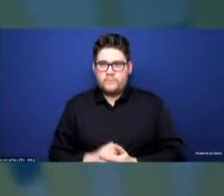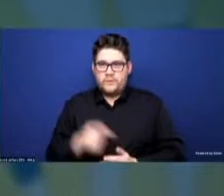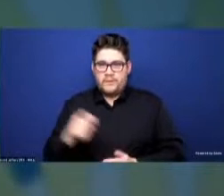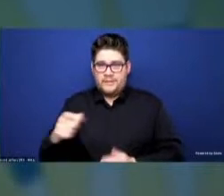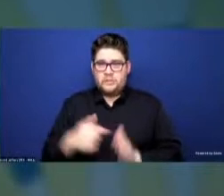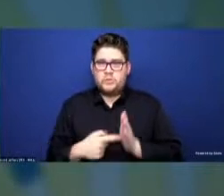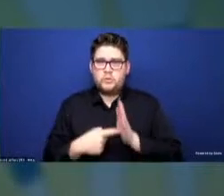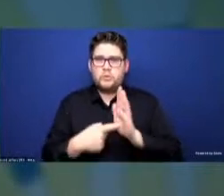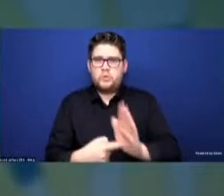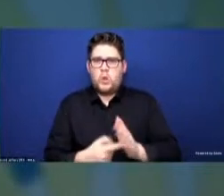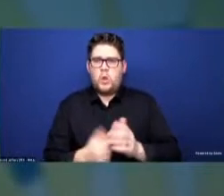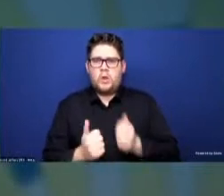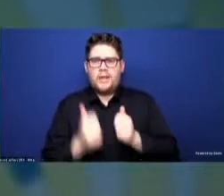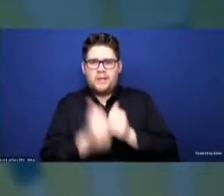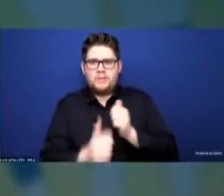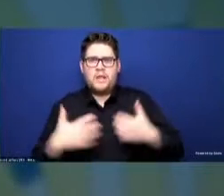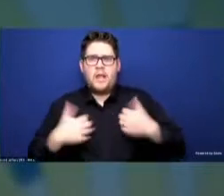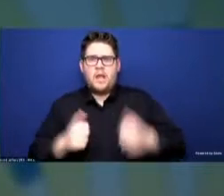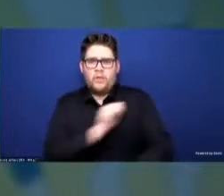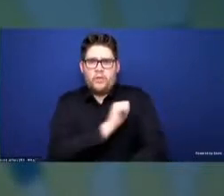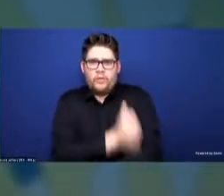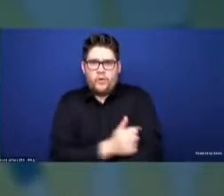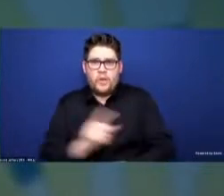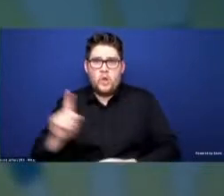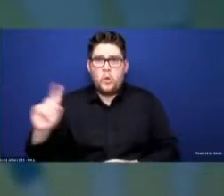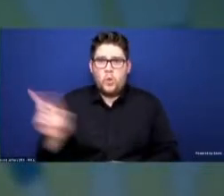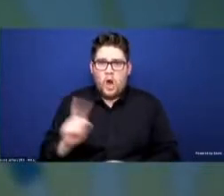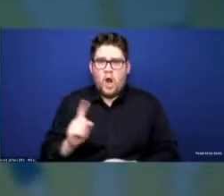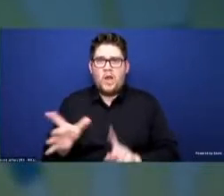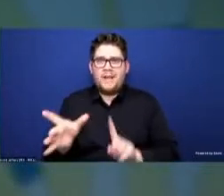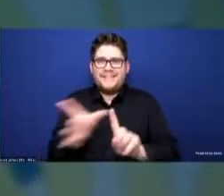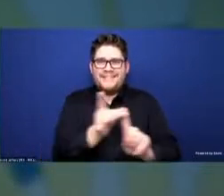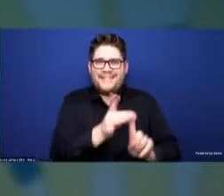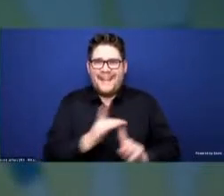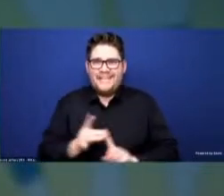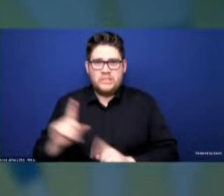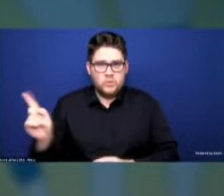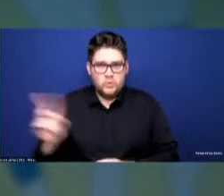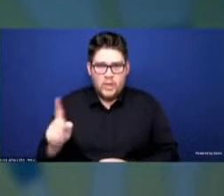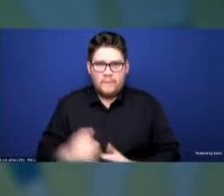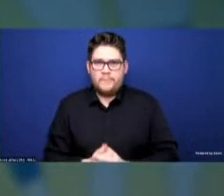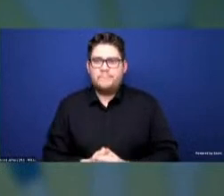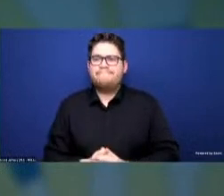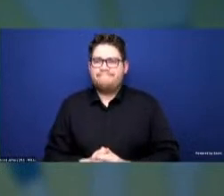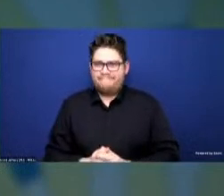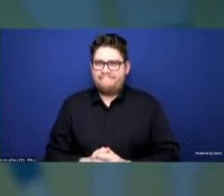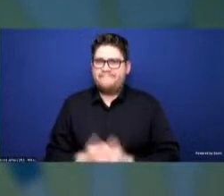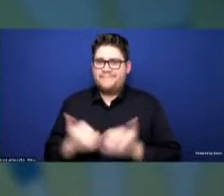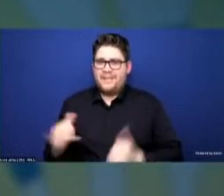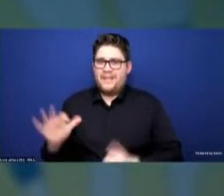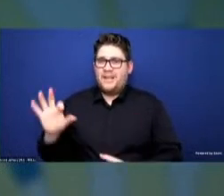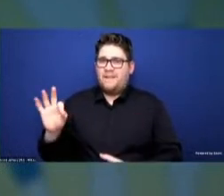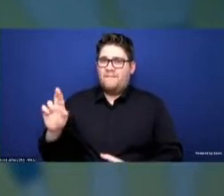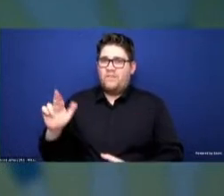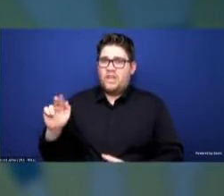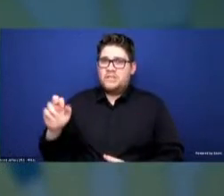are in the Fraser Health region, although we have seen increases across the board in the last few weeks.